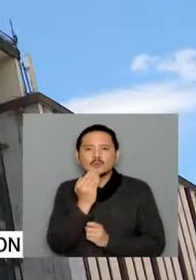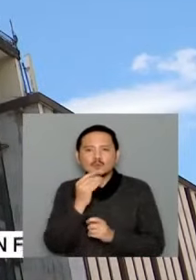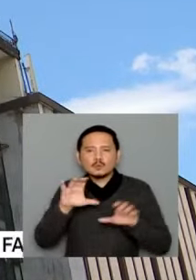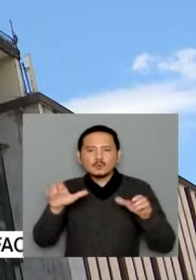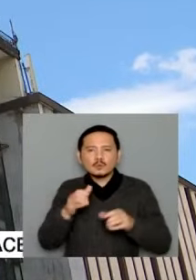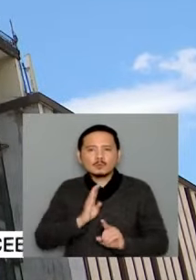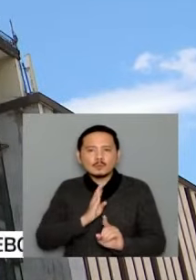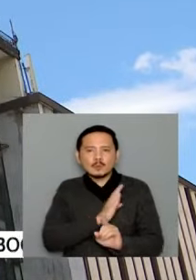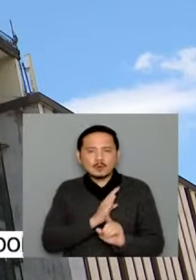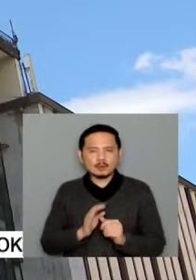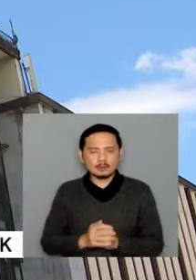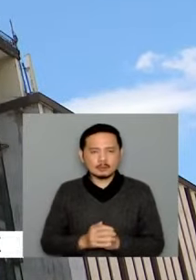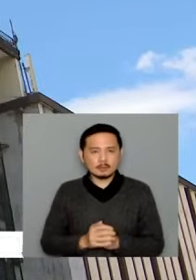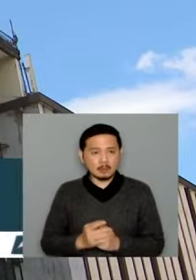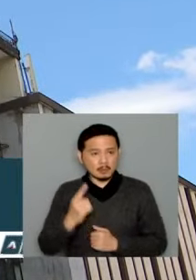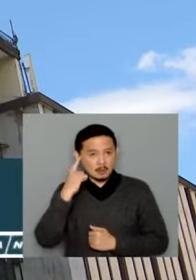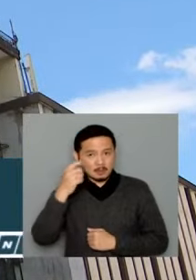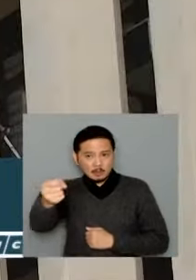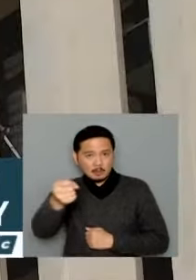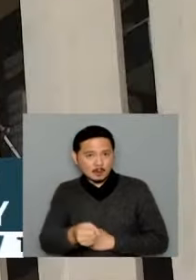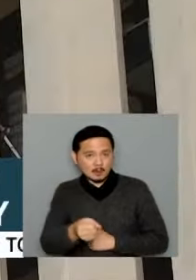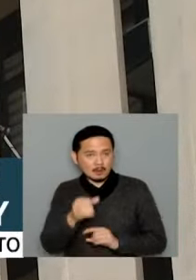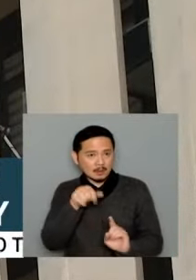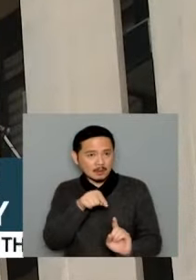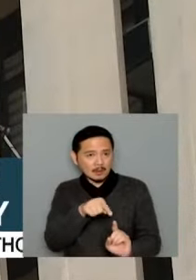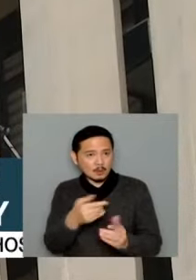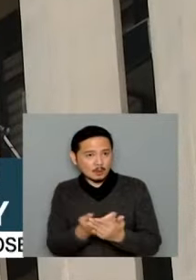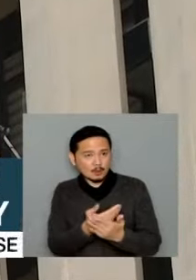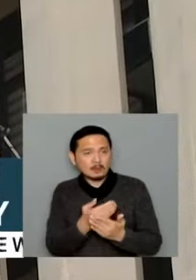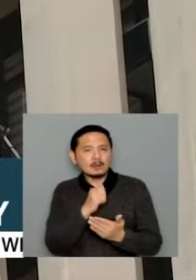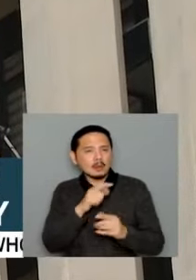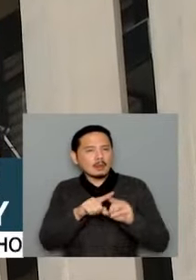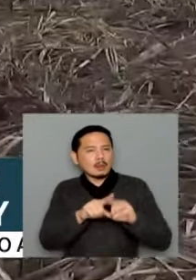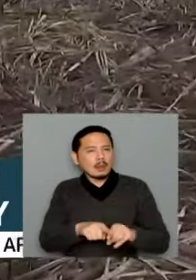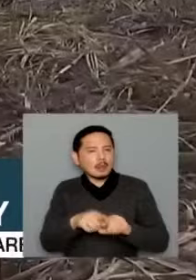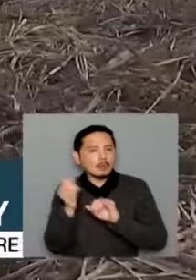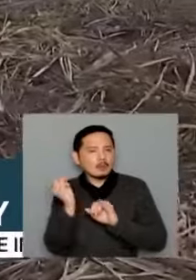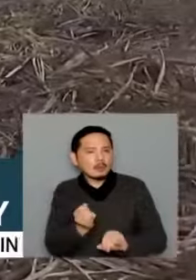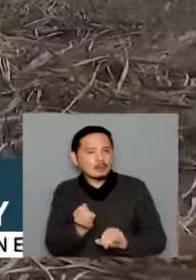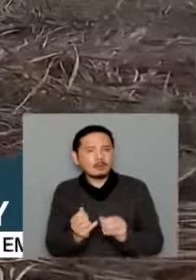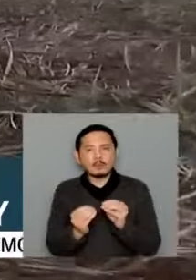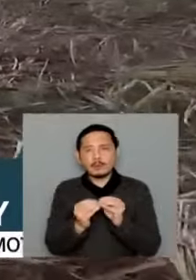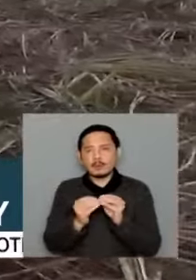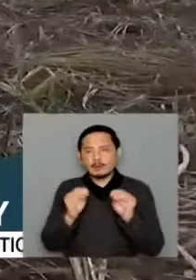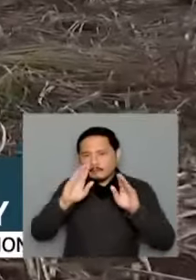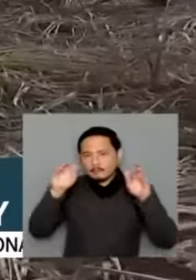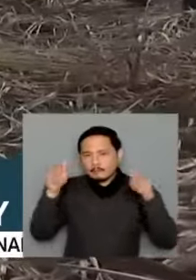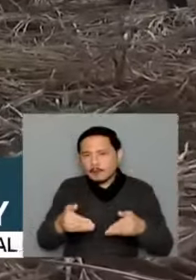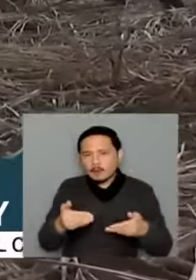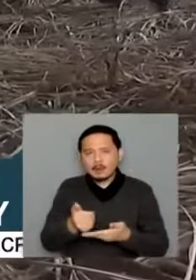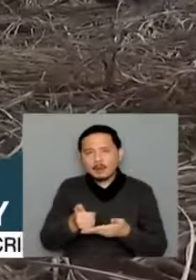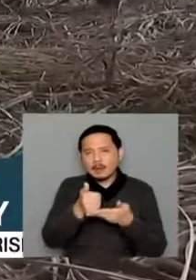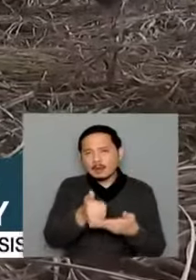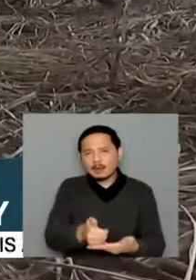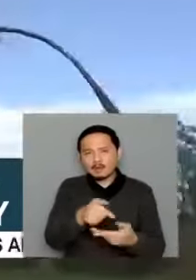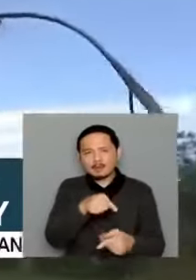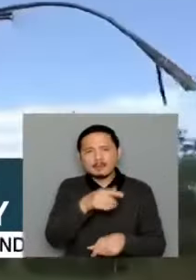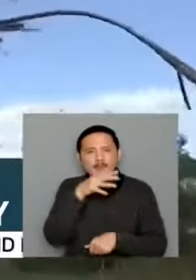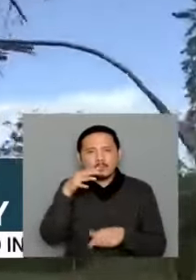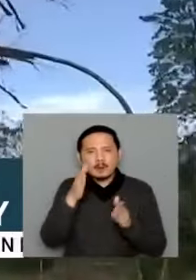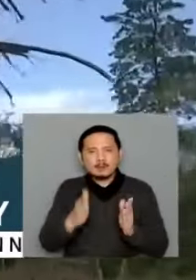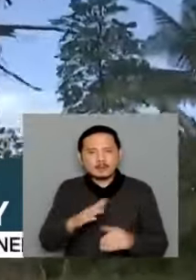new SRA officials would not depend as much on importing and will instead prioritize helping local farmers. Ejercito says it